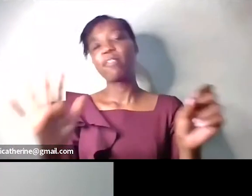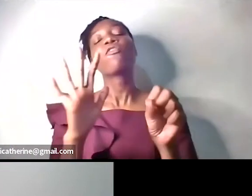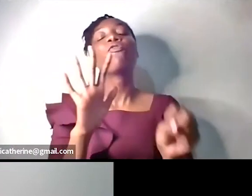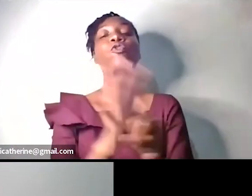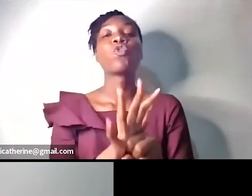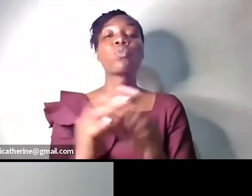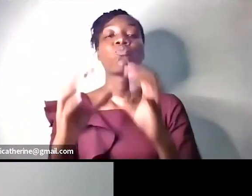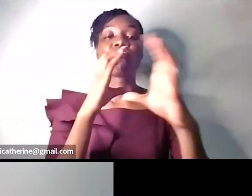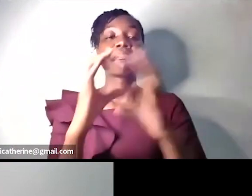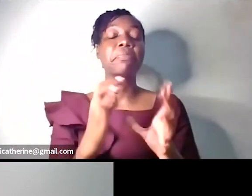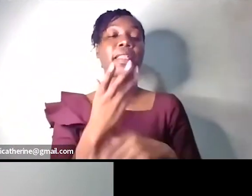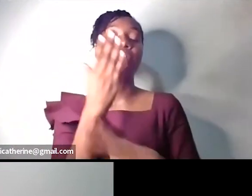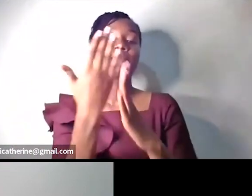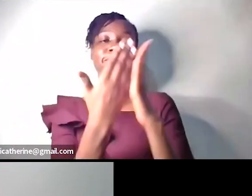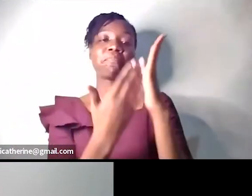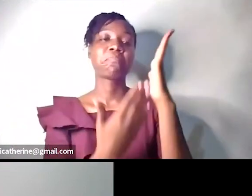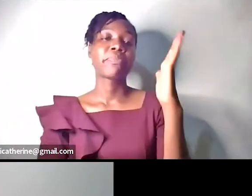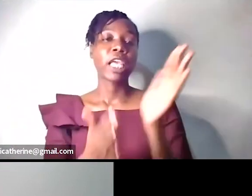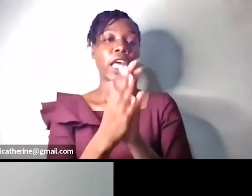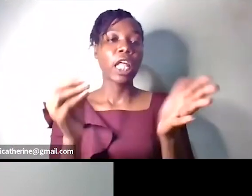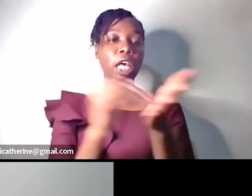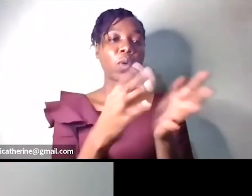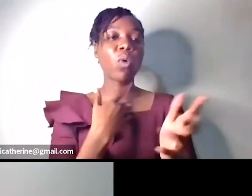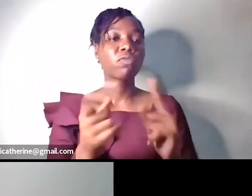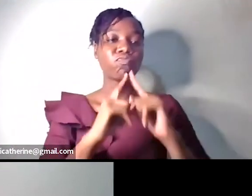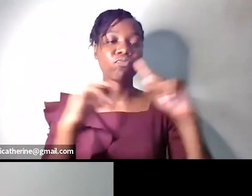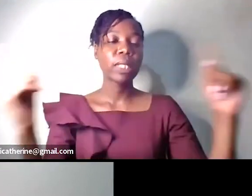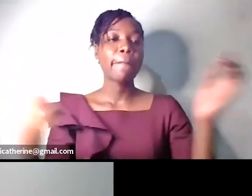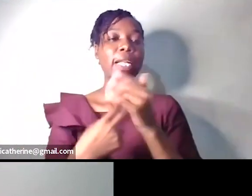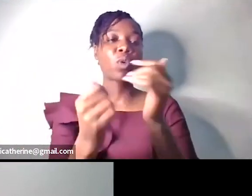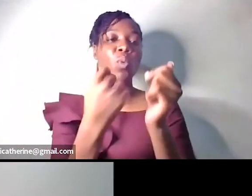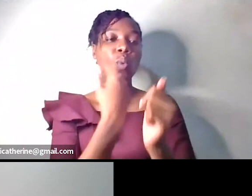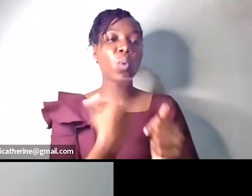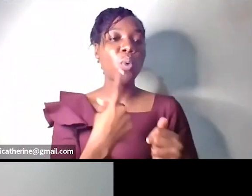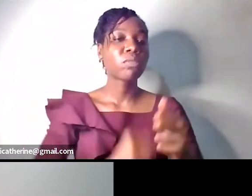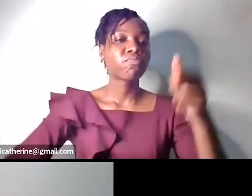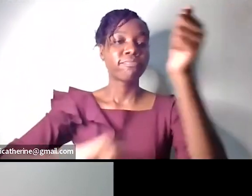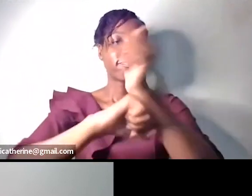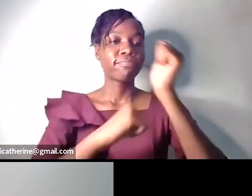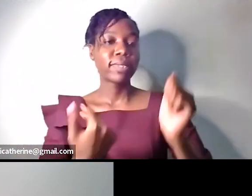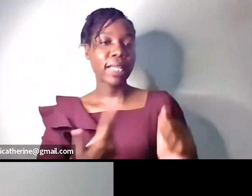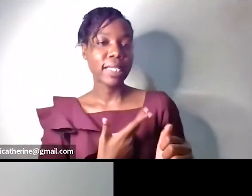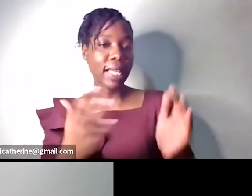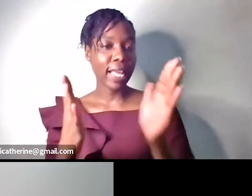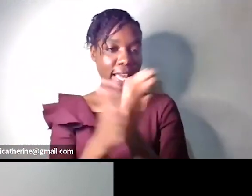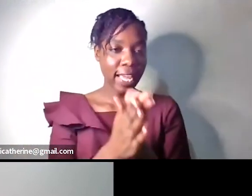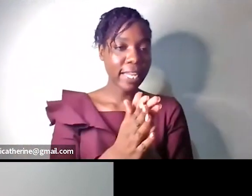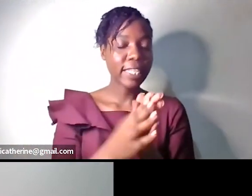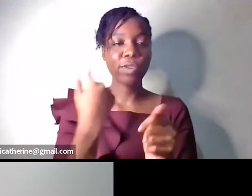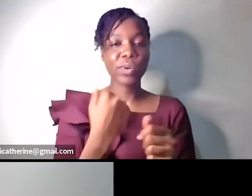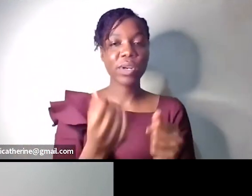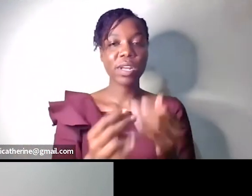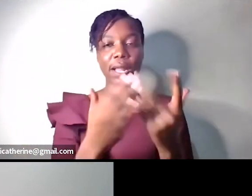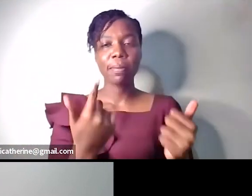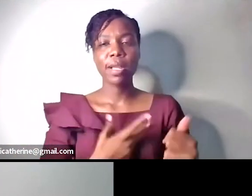of course, allow me to give a shout out to our partners who support us and make us at least enable us to run these